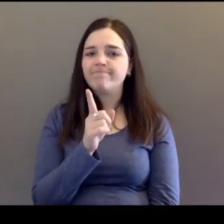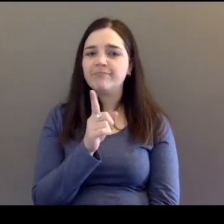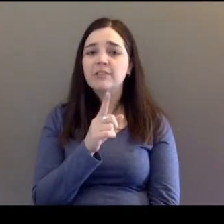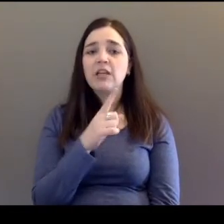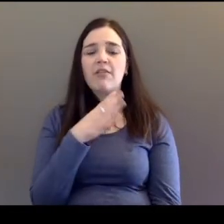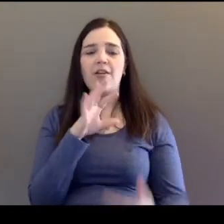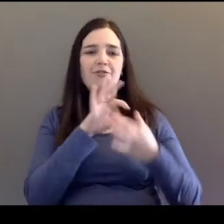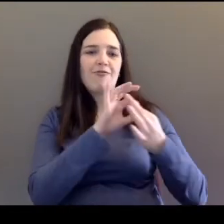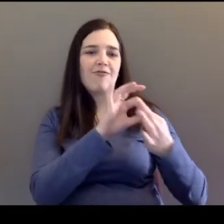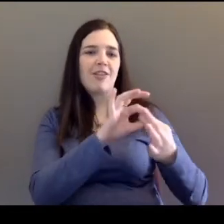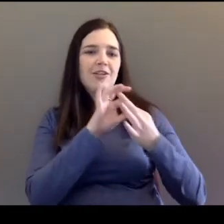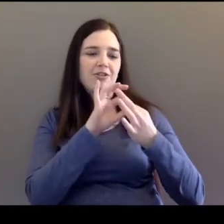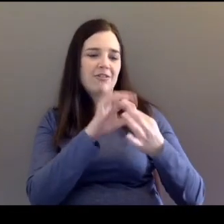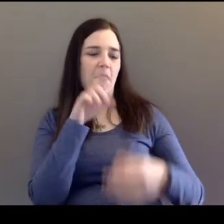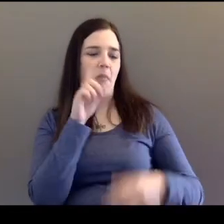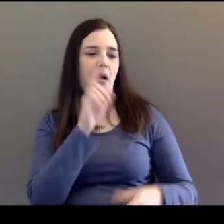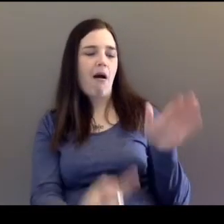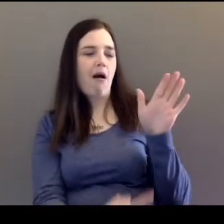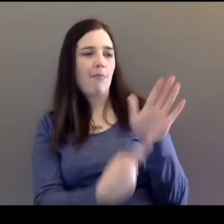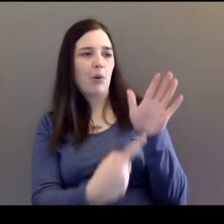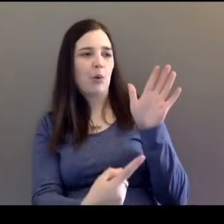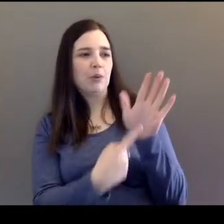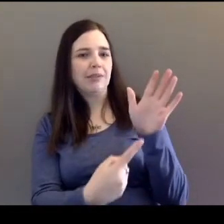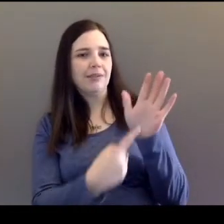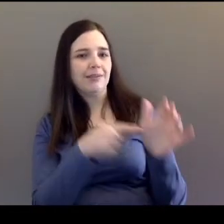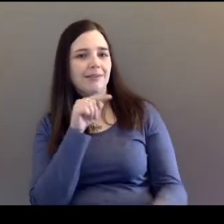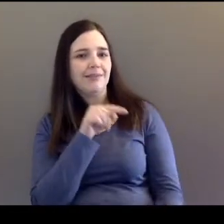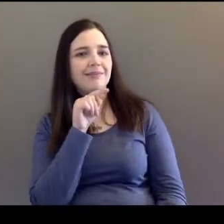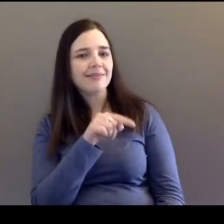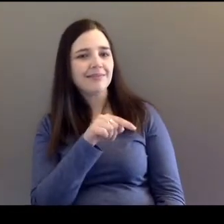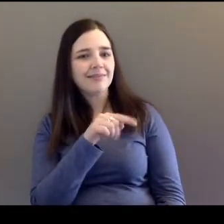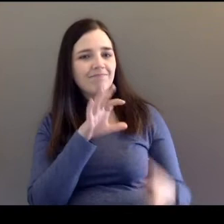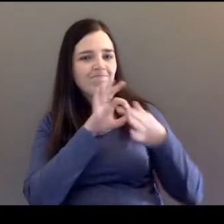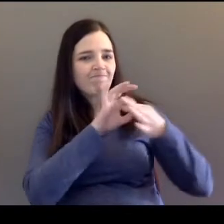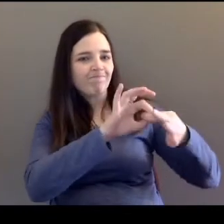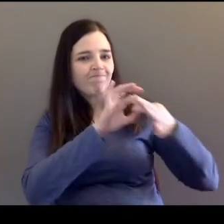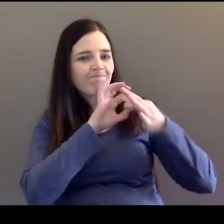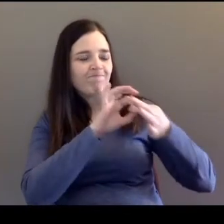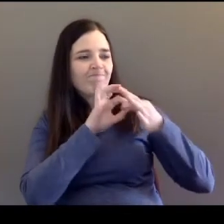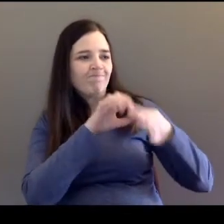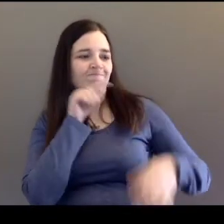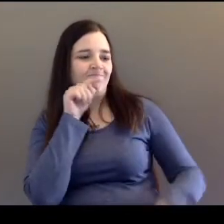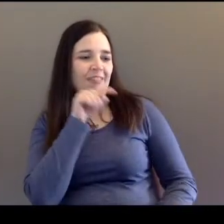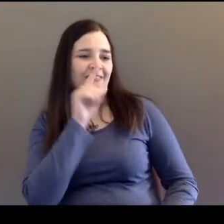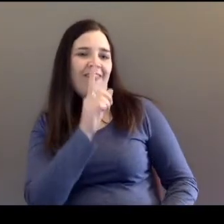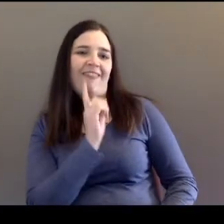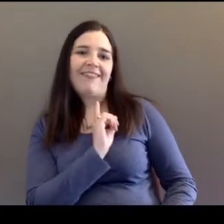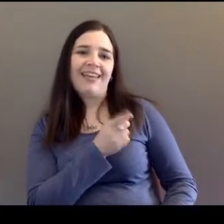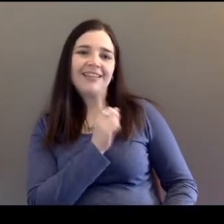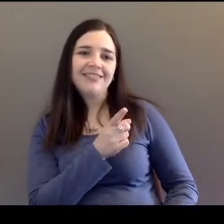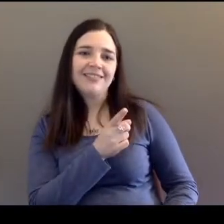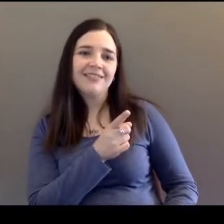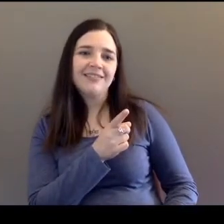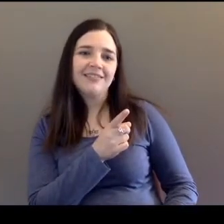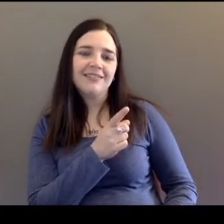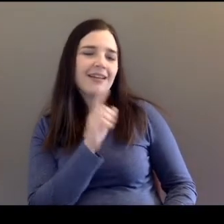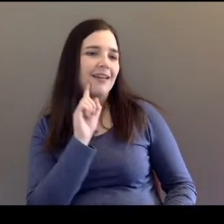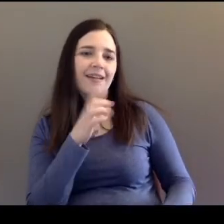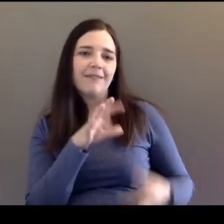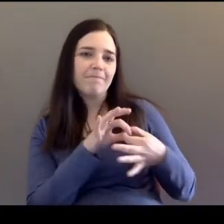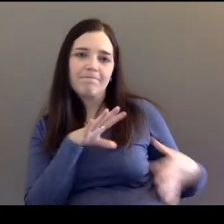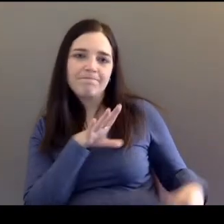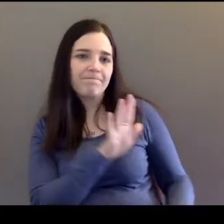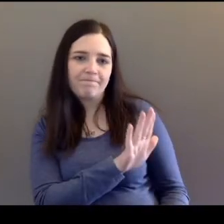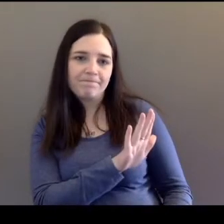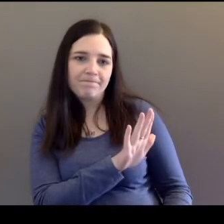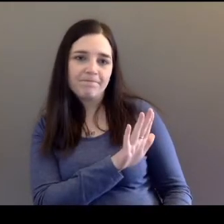the relationship is what is important. The relationship is the one thing that mustn't be taken away.